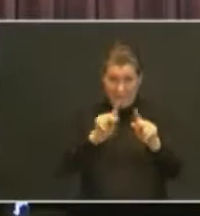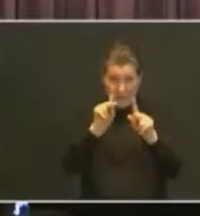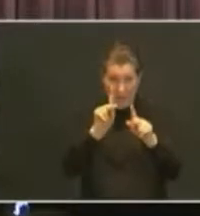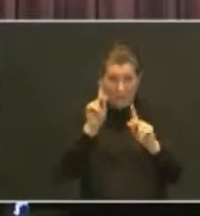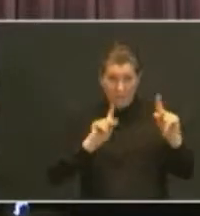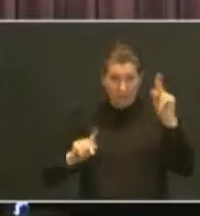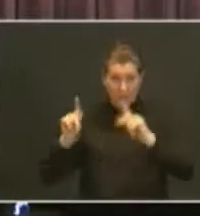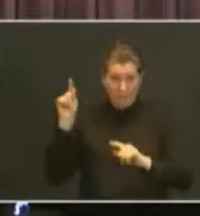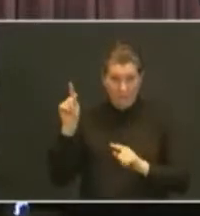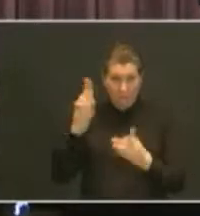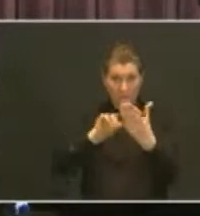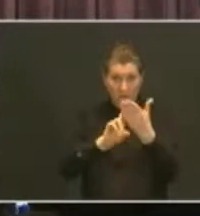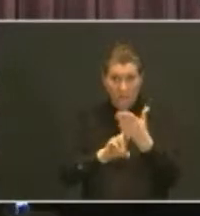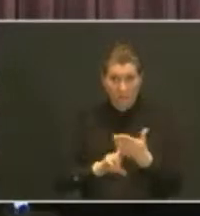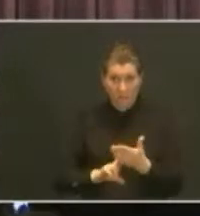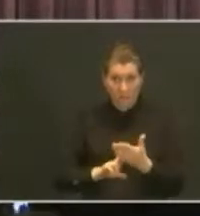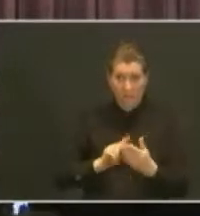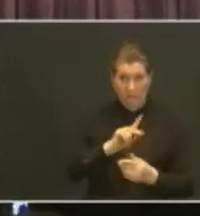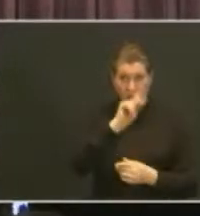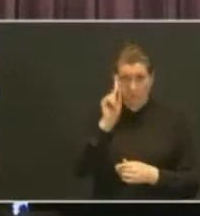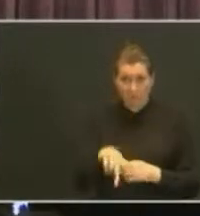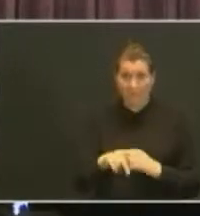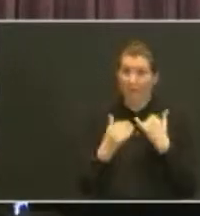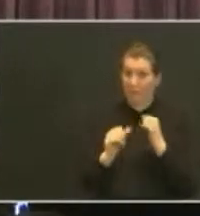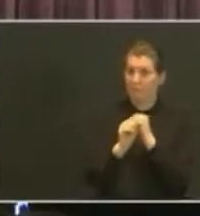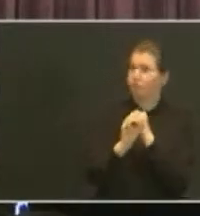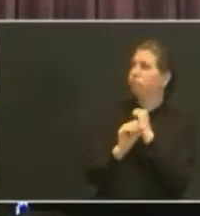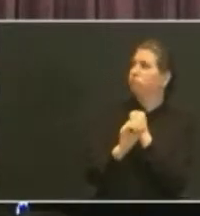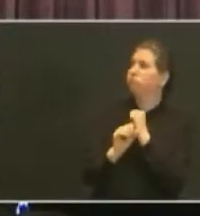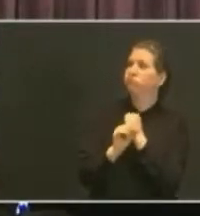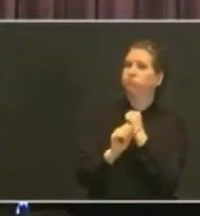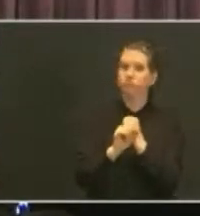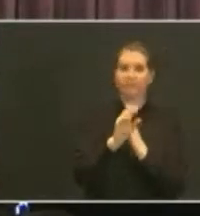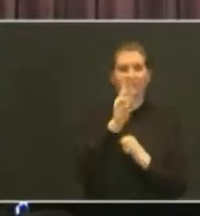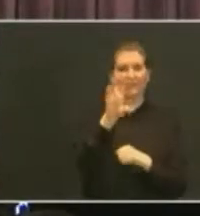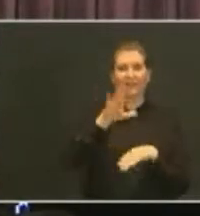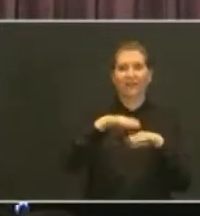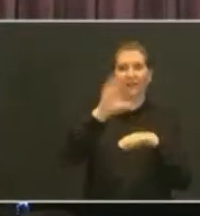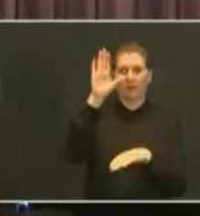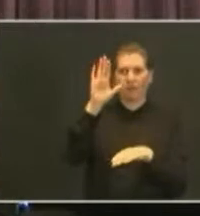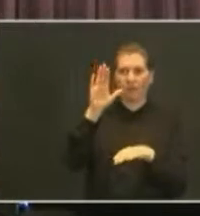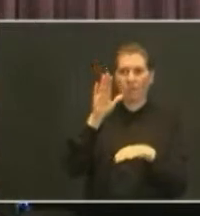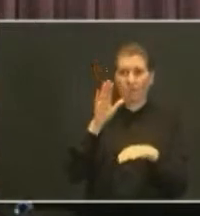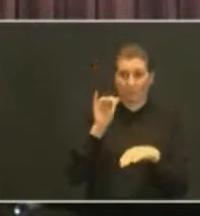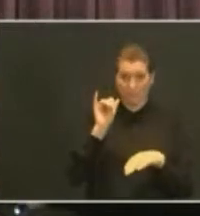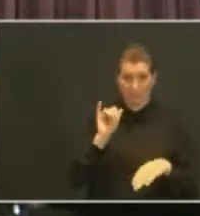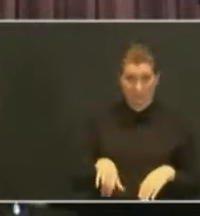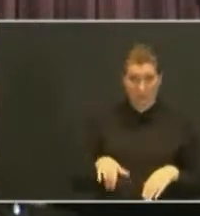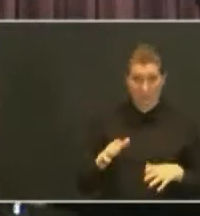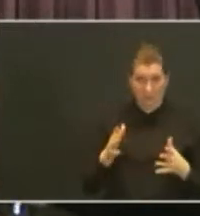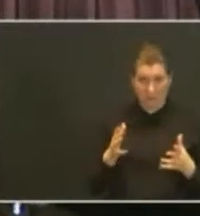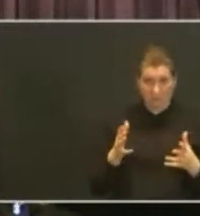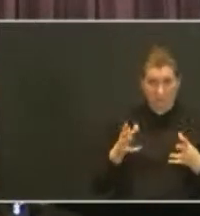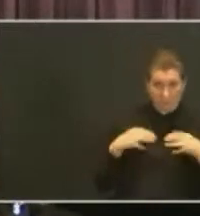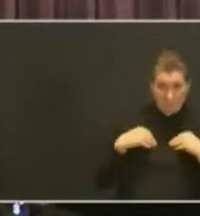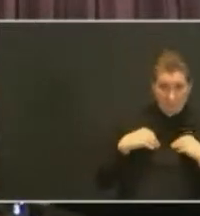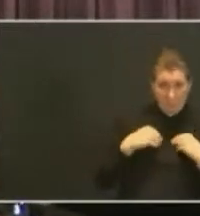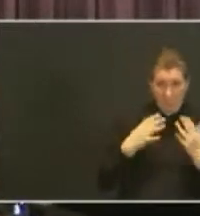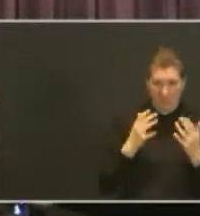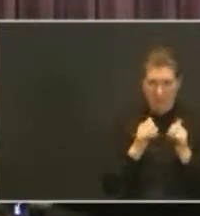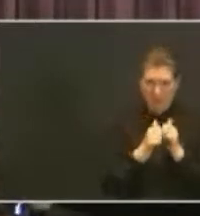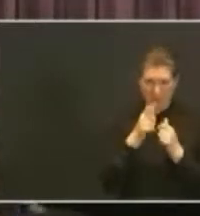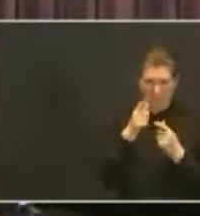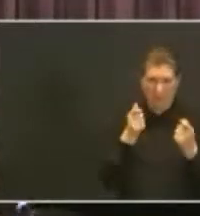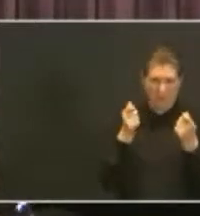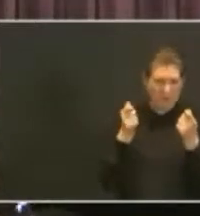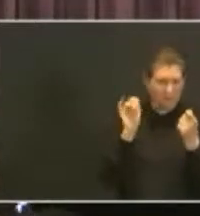in Providence is advertising that 65 and older can get vaccinated. Is this practical? I mean, how are you going to manage